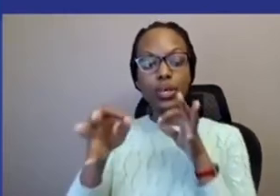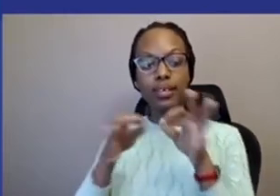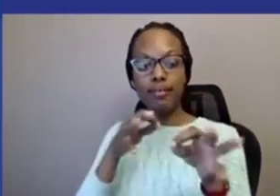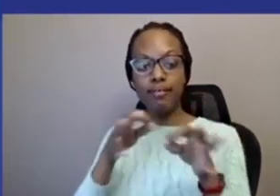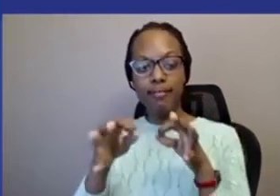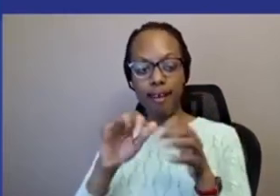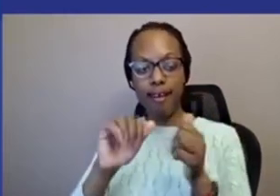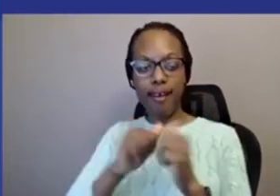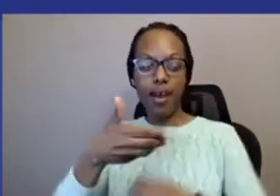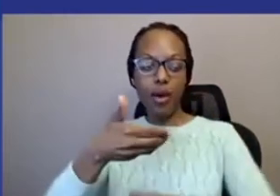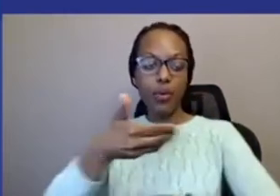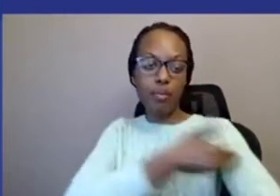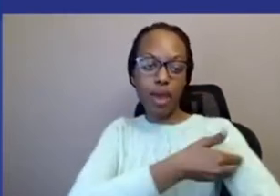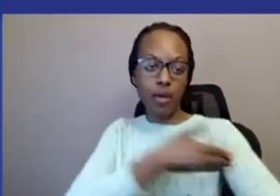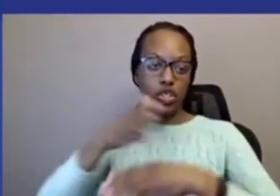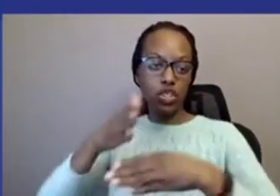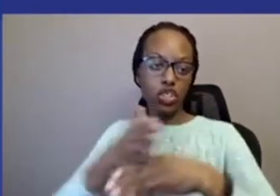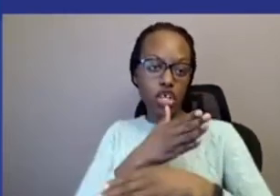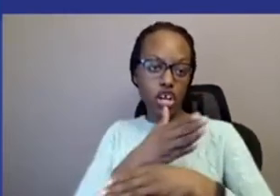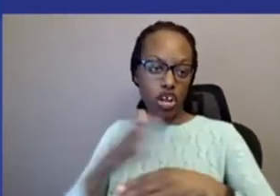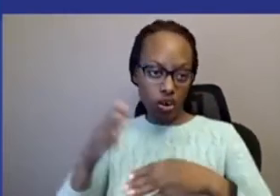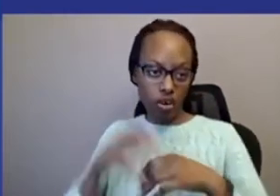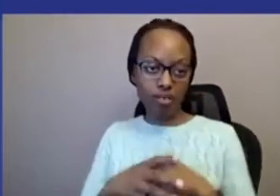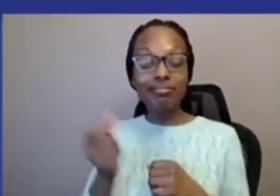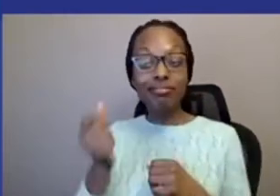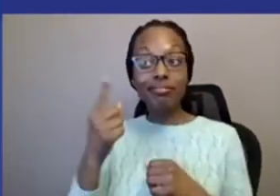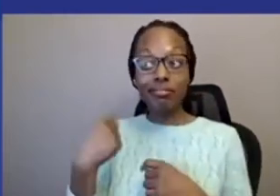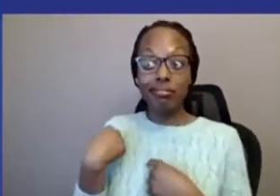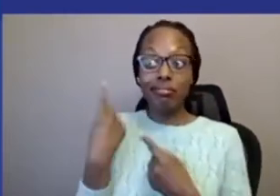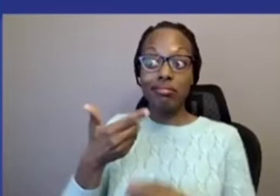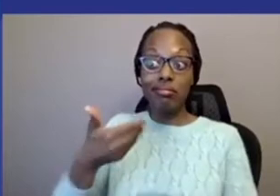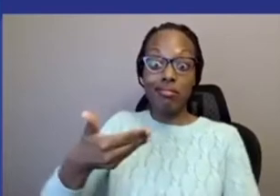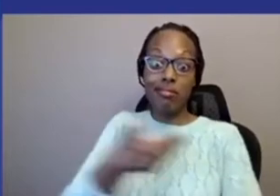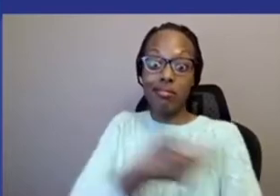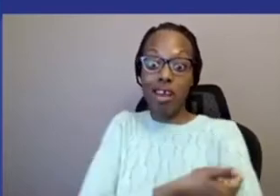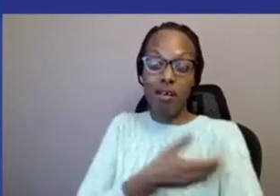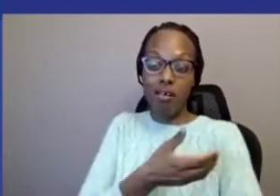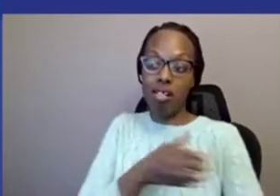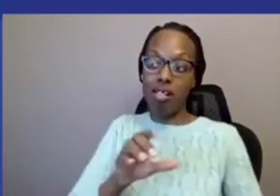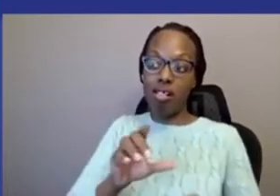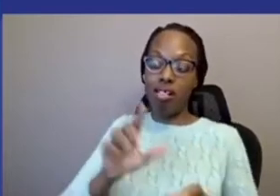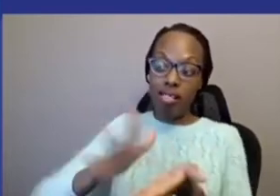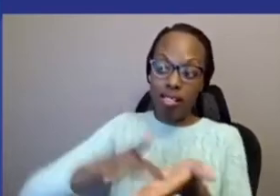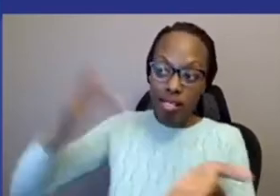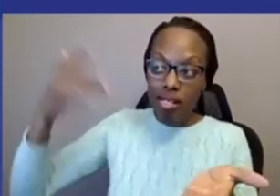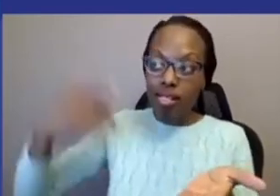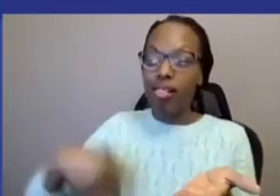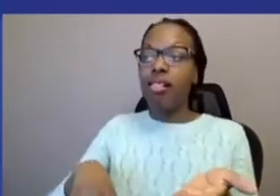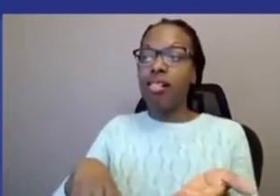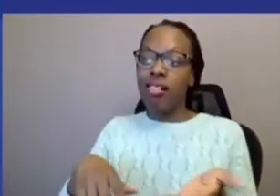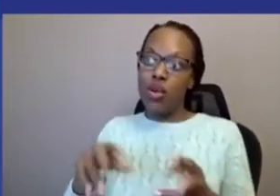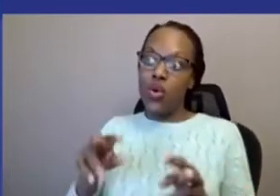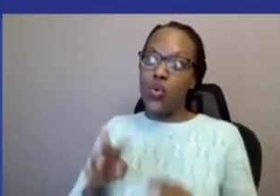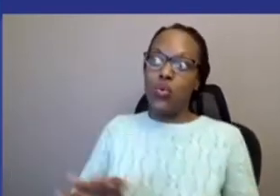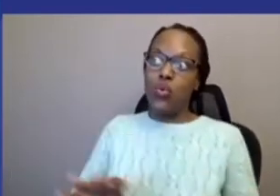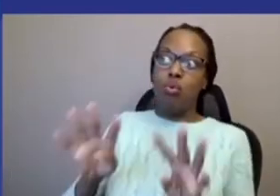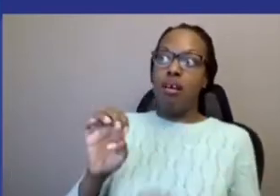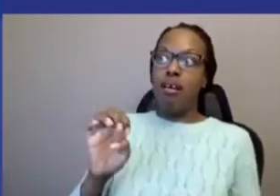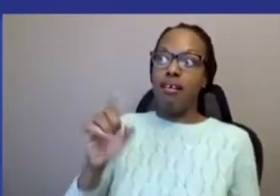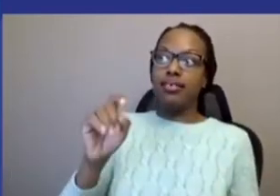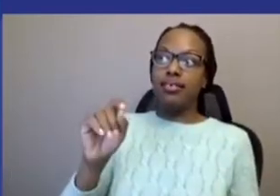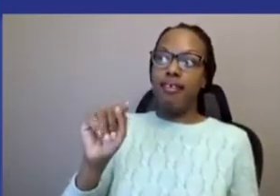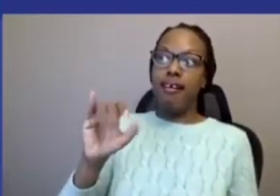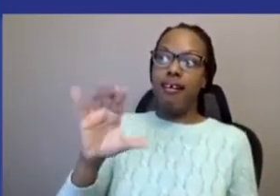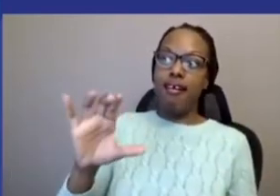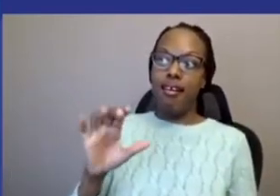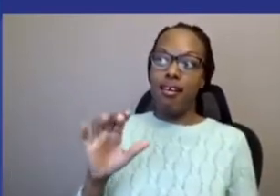historically marginalized, othered, exoticized, and appropriated? Four artists share their experiences